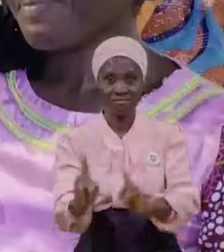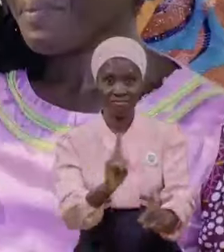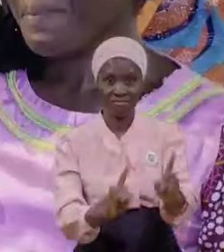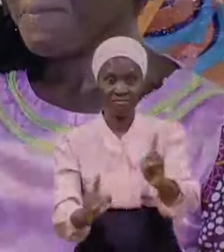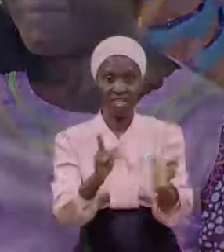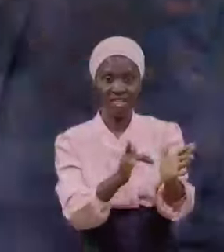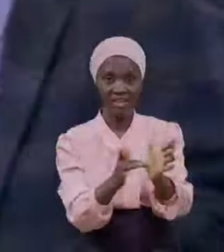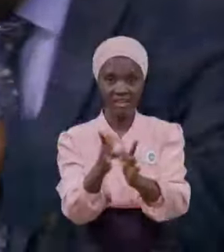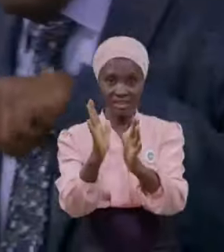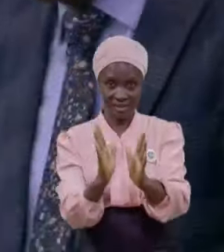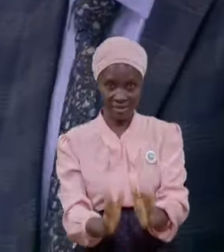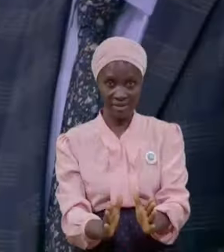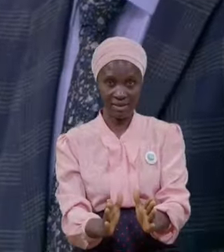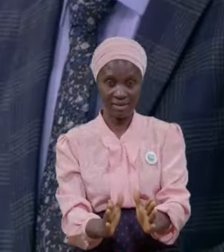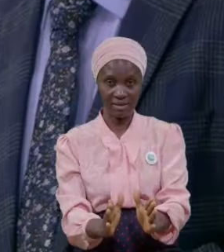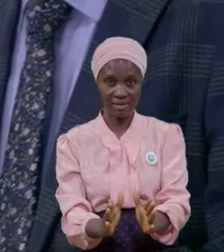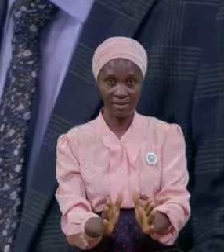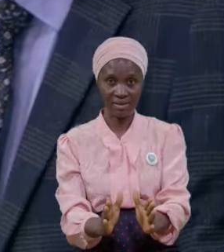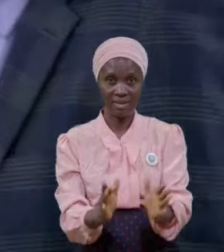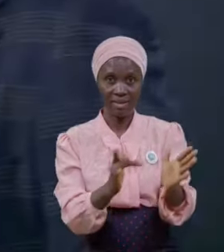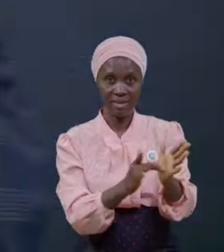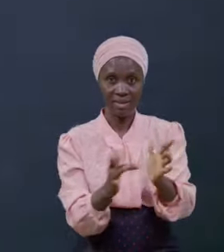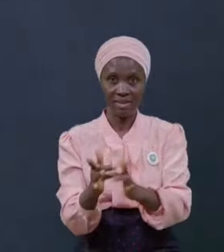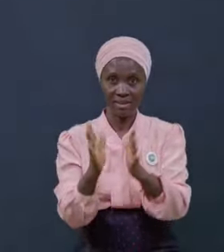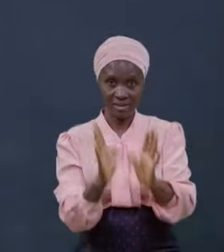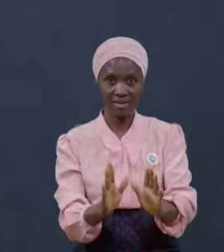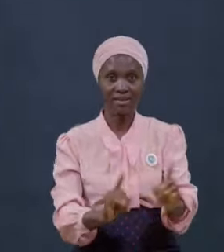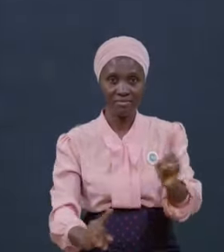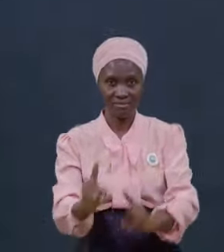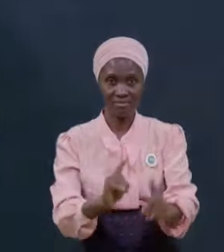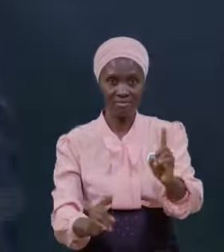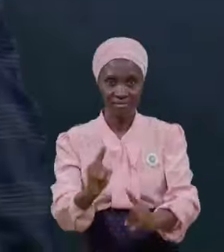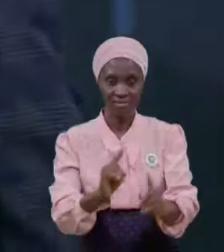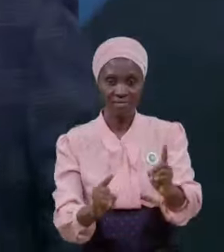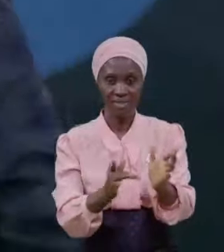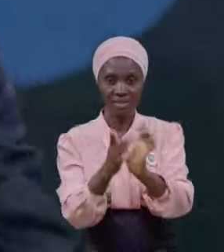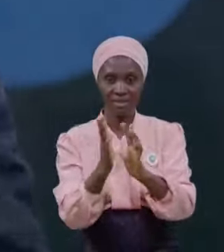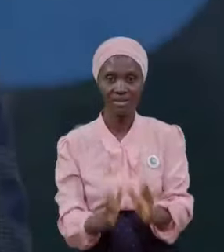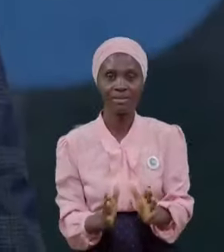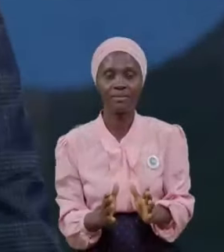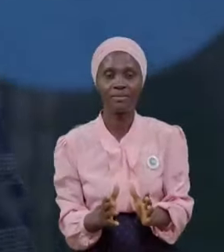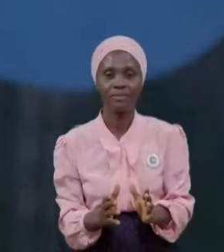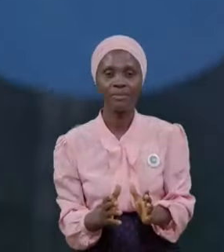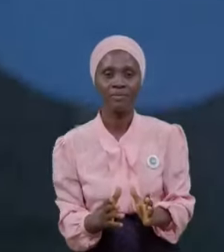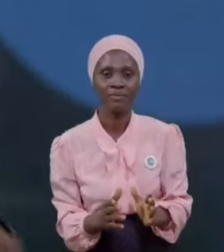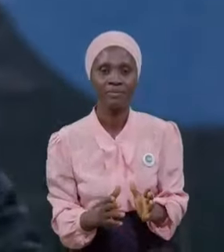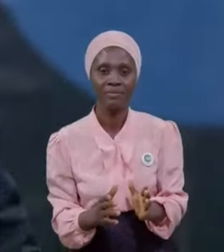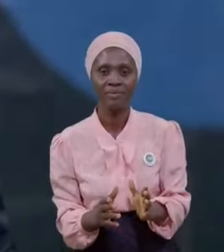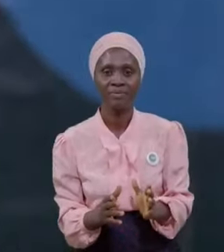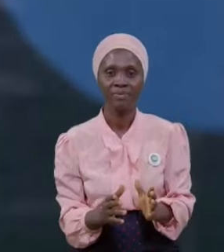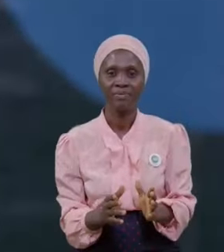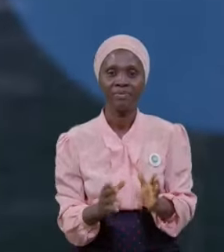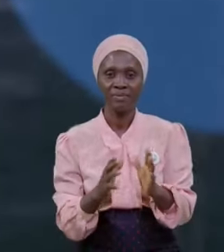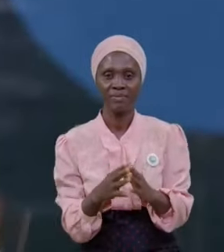Christian. The Christian this day until that day. The 2 days later. This